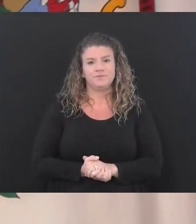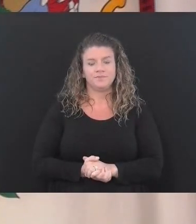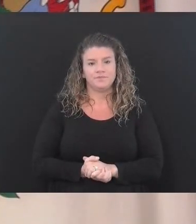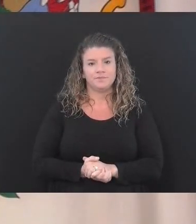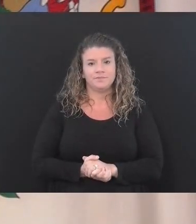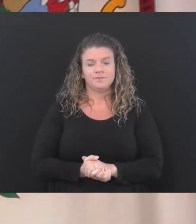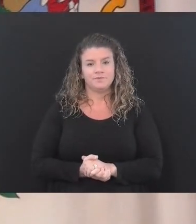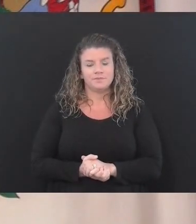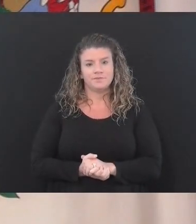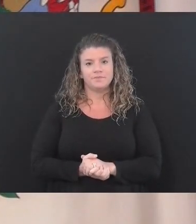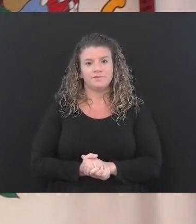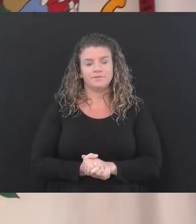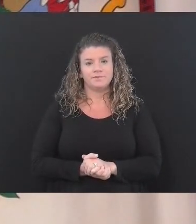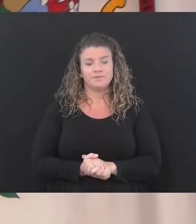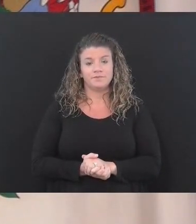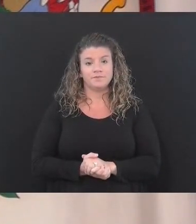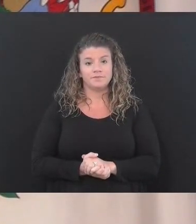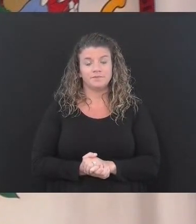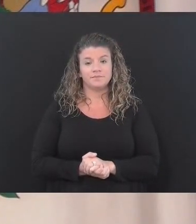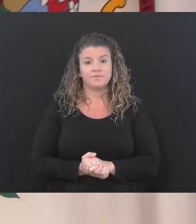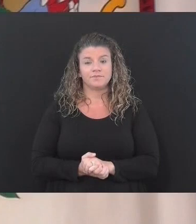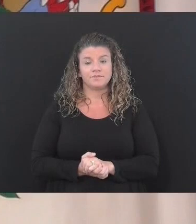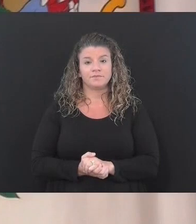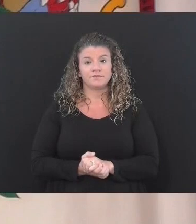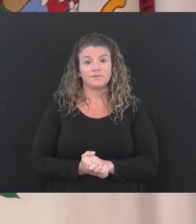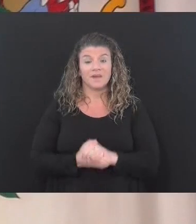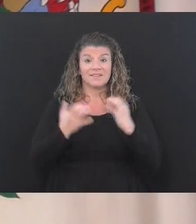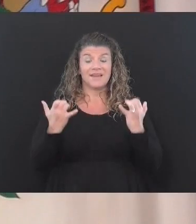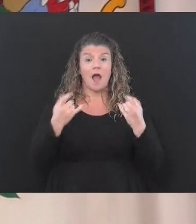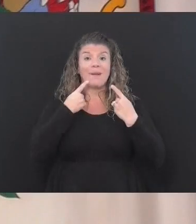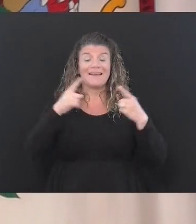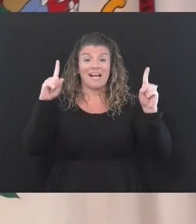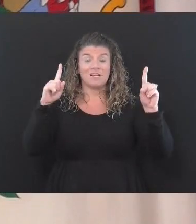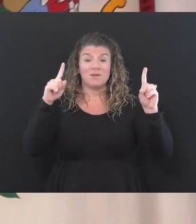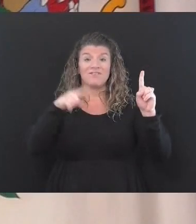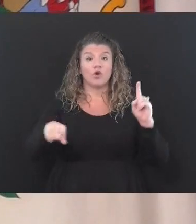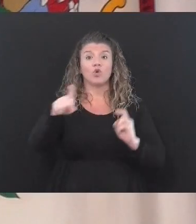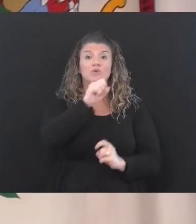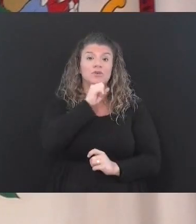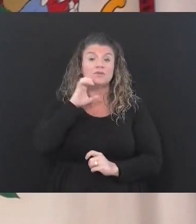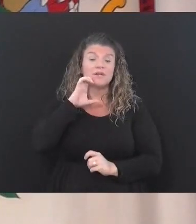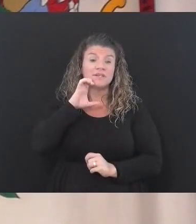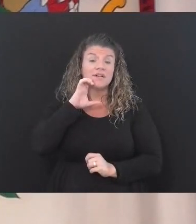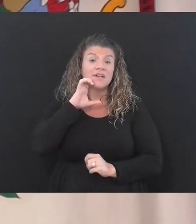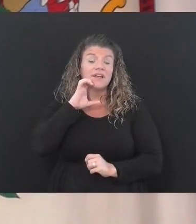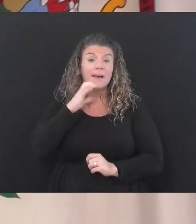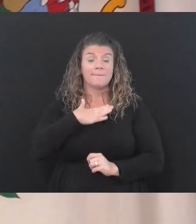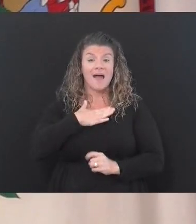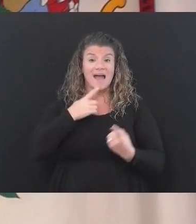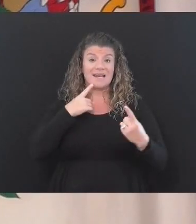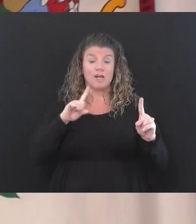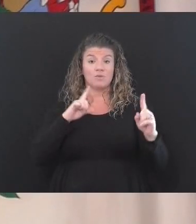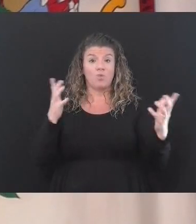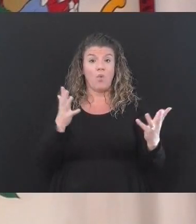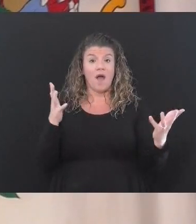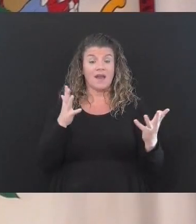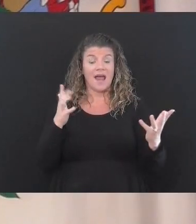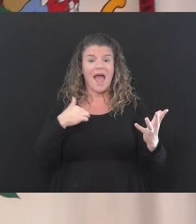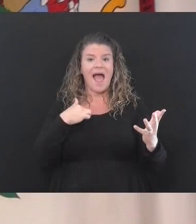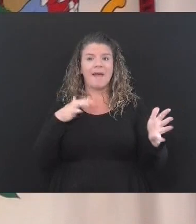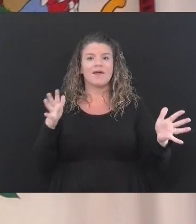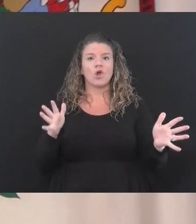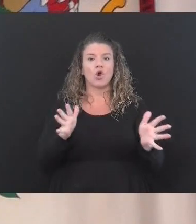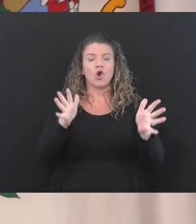this primarily is an announcement to all of our seniors. And basically, it is an announcement urging